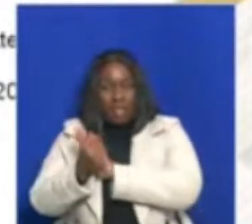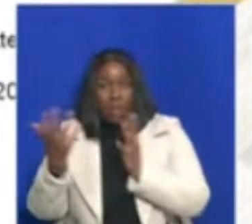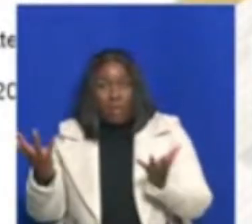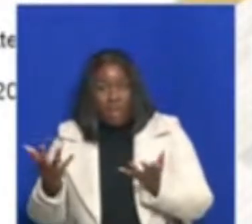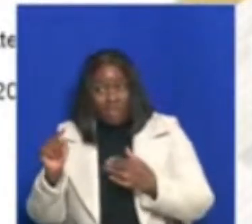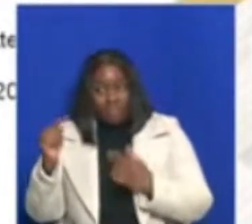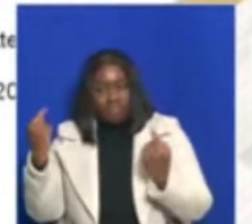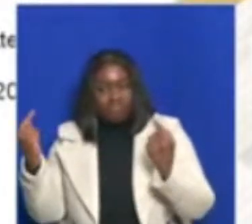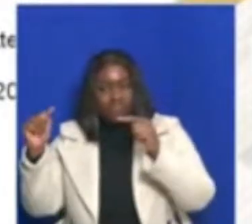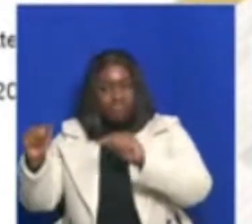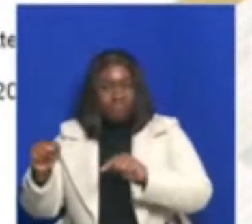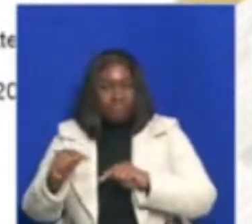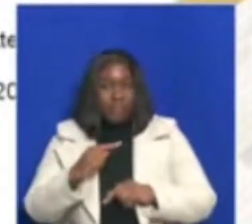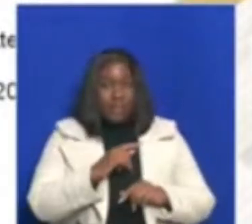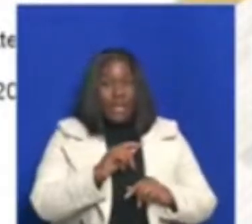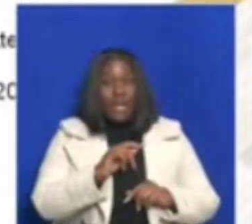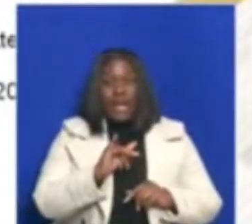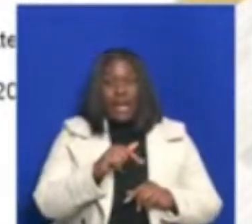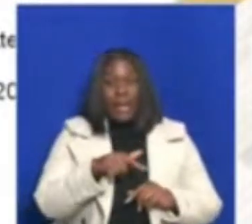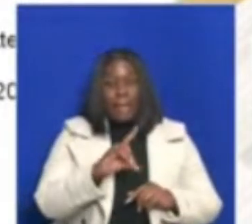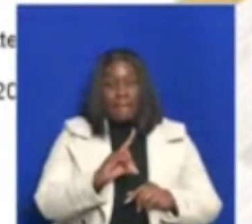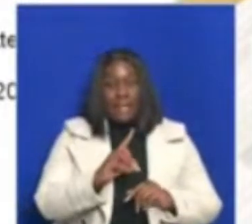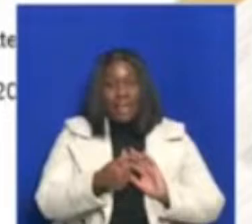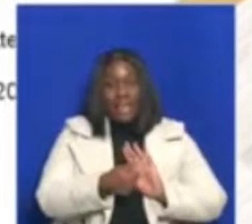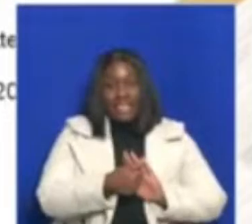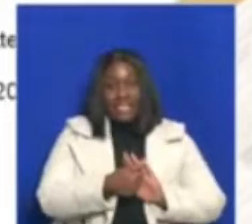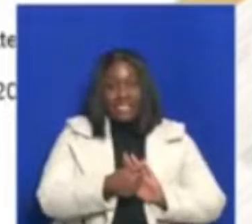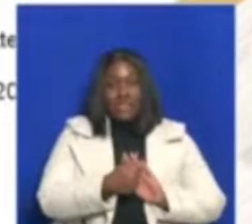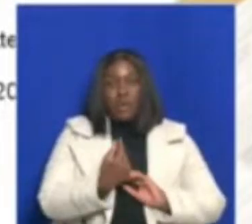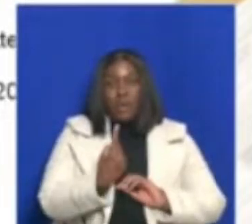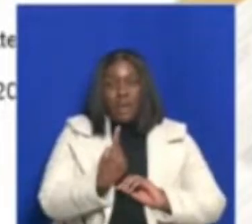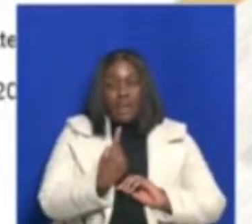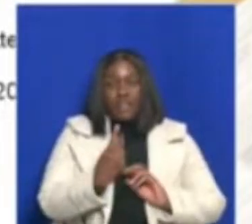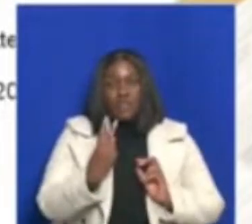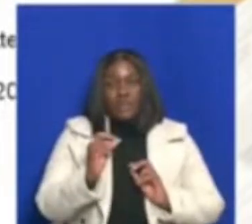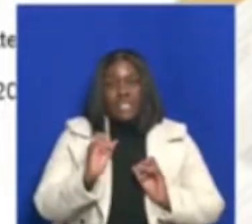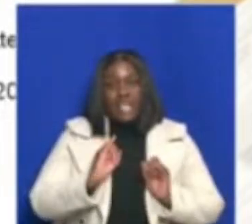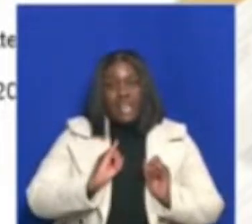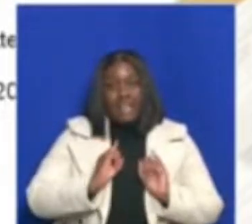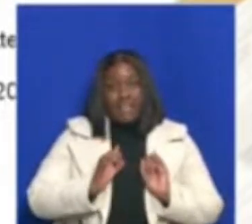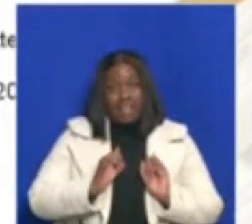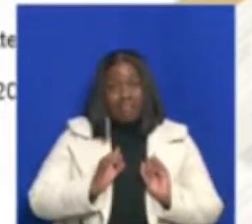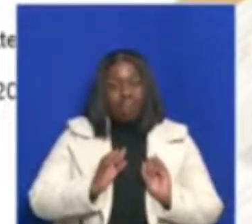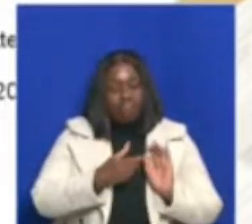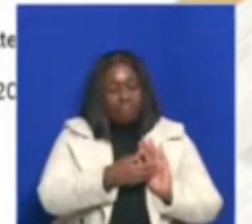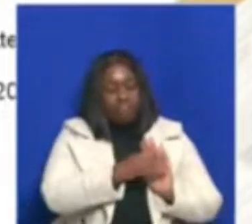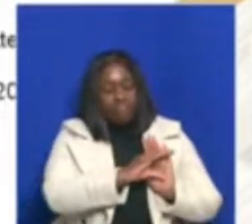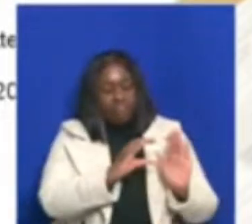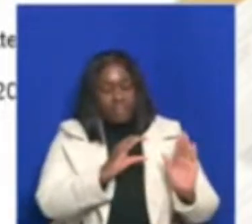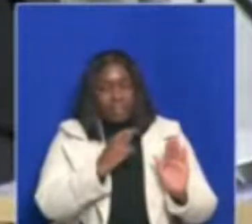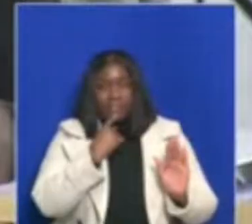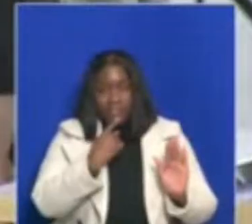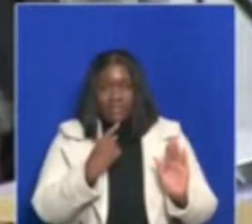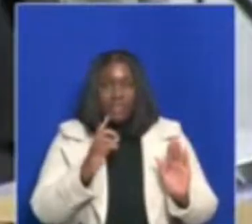of the IPID Act, Act 1 of 2011, to attend crime scenes.